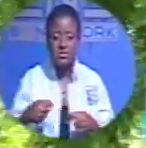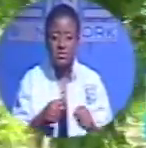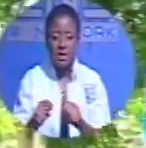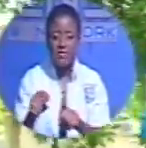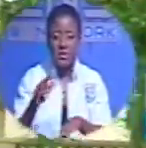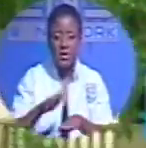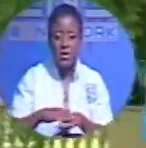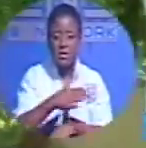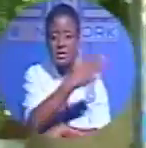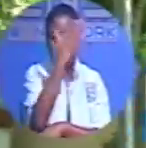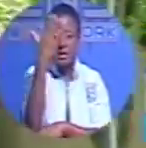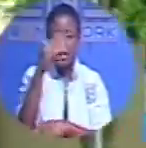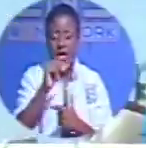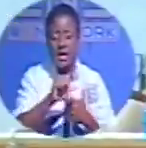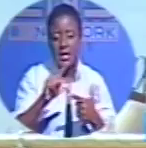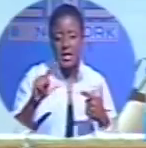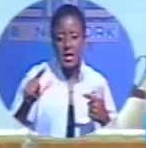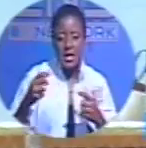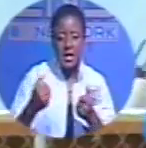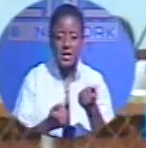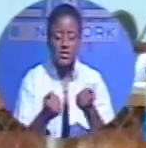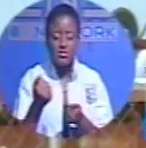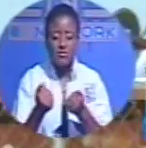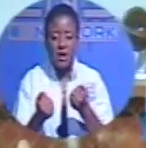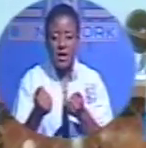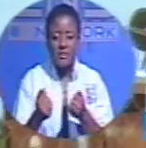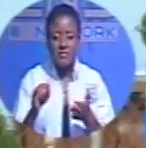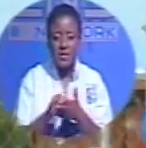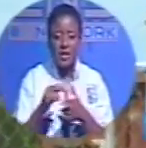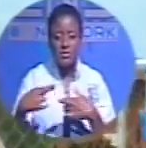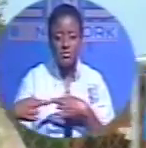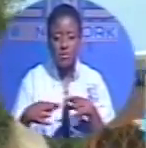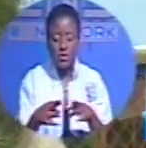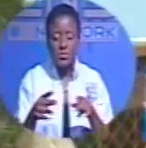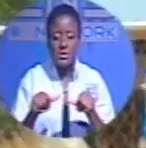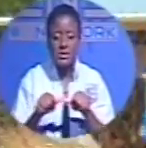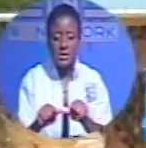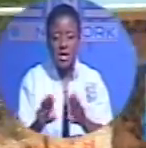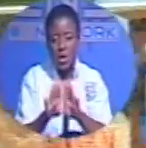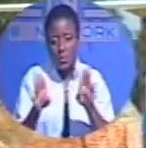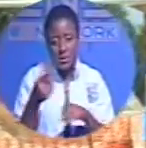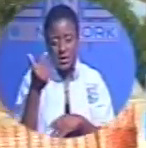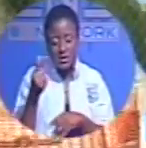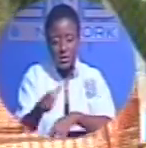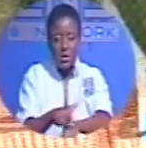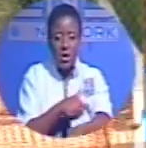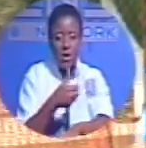Drive. That road will remain open just a little while longer. That story and more coming up.